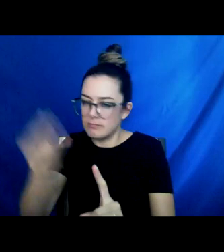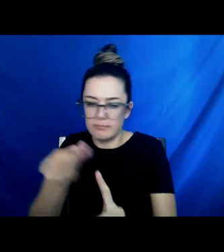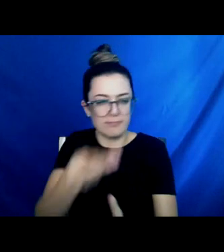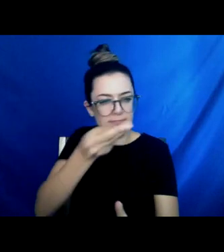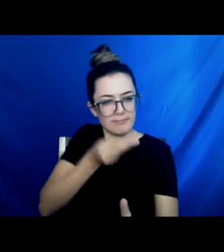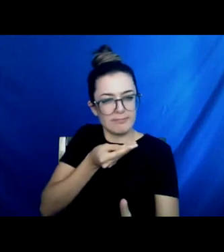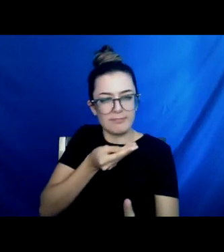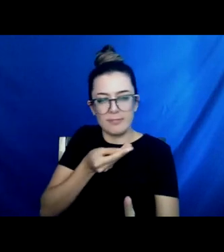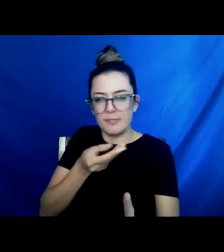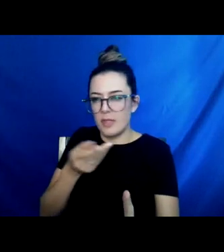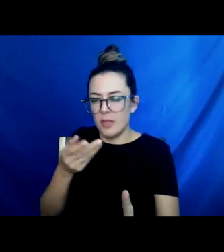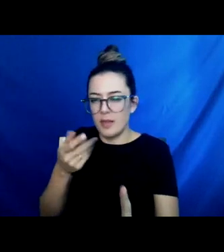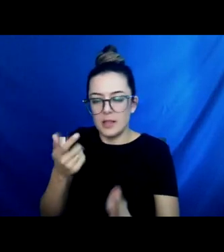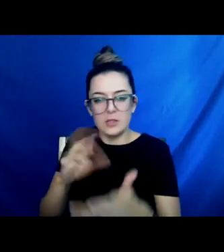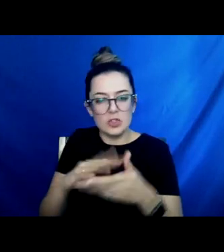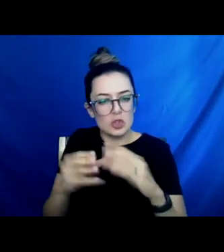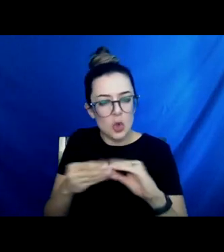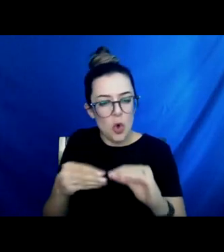about